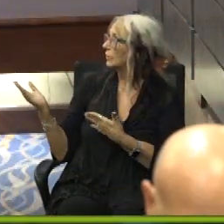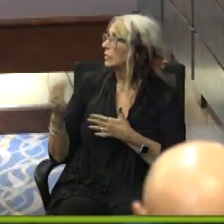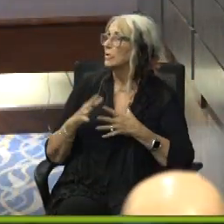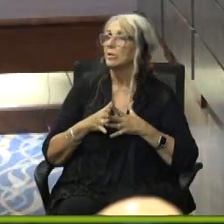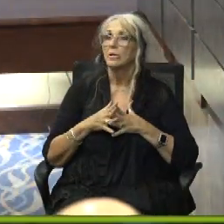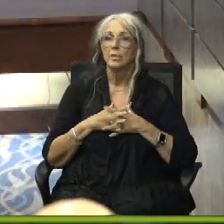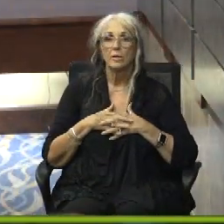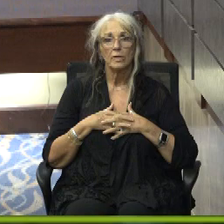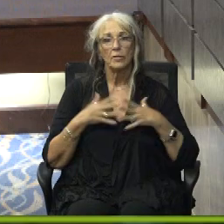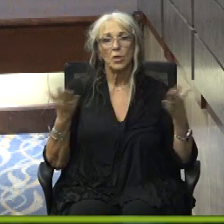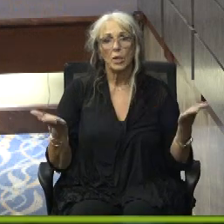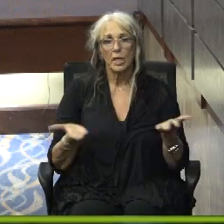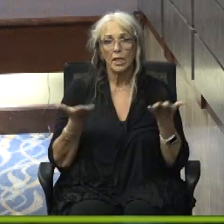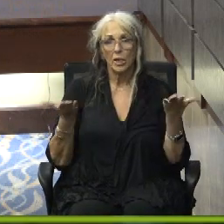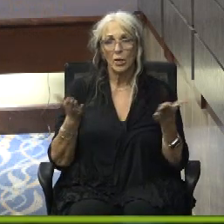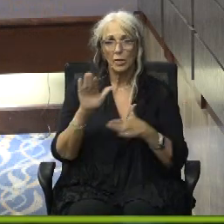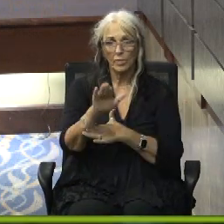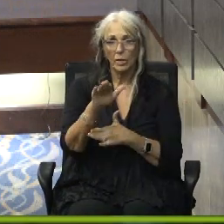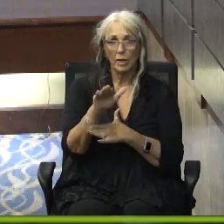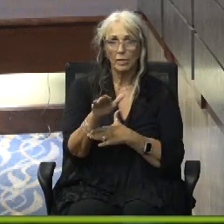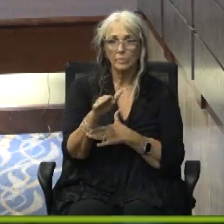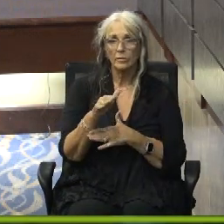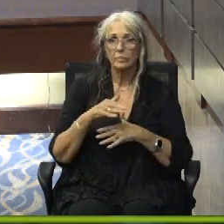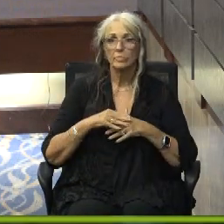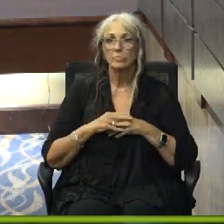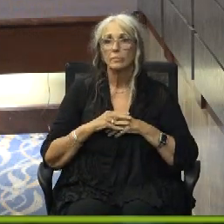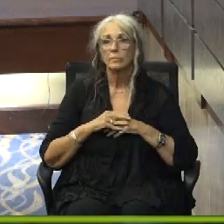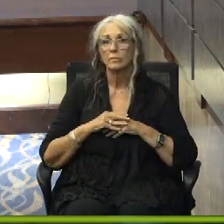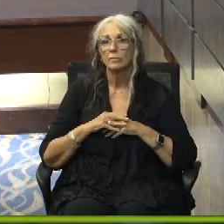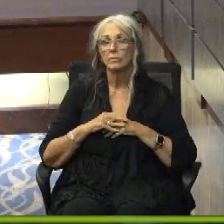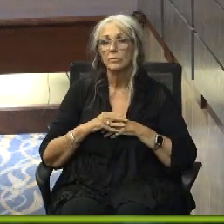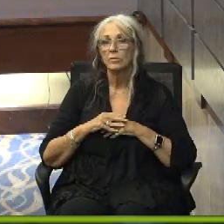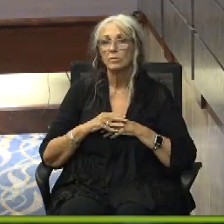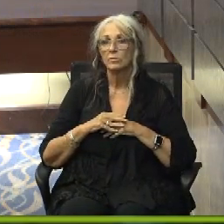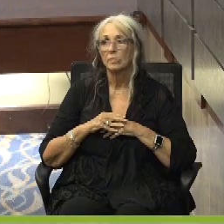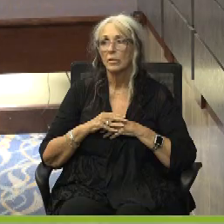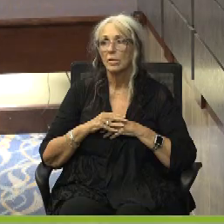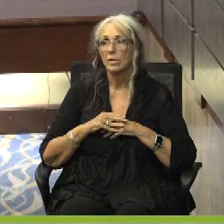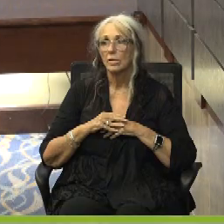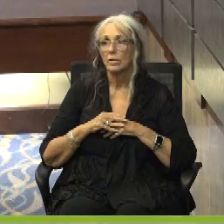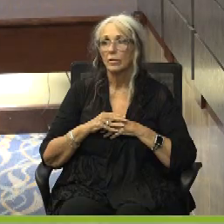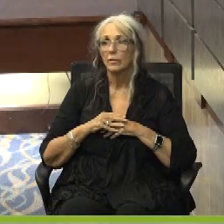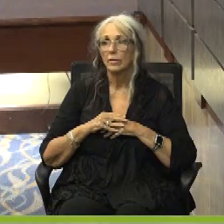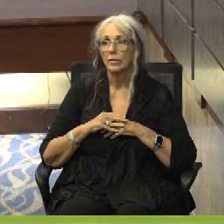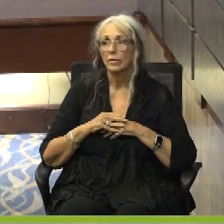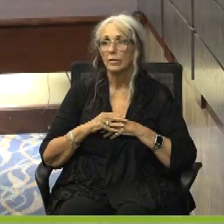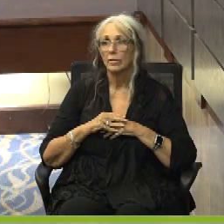Pacina are here this afternoon to provide an overview of these items.